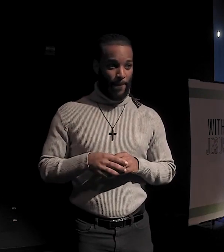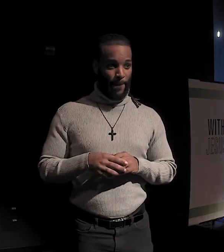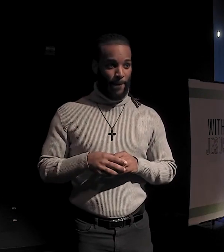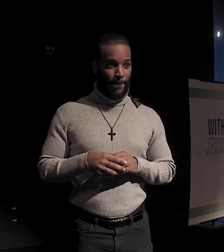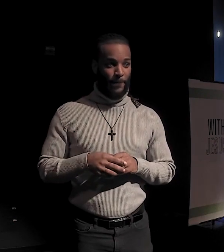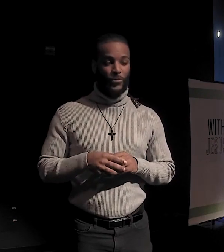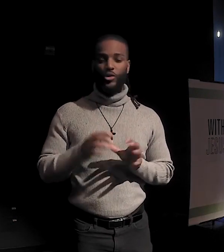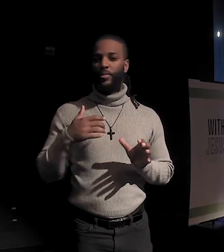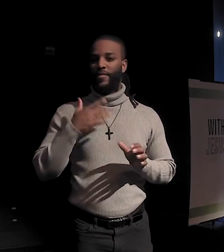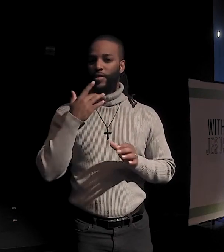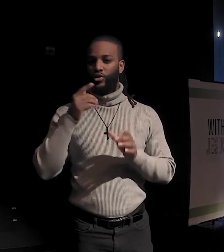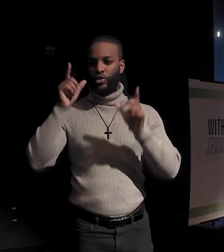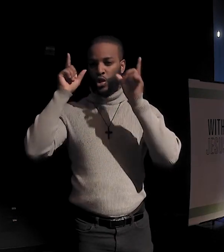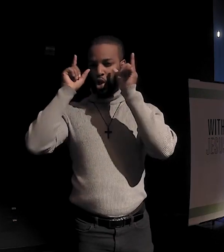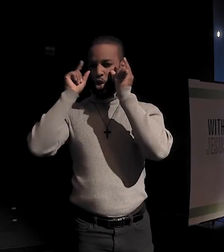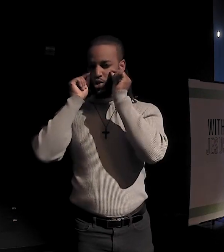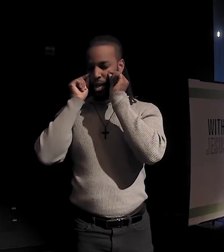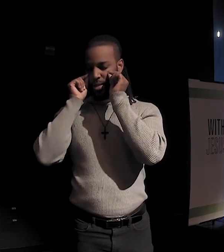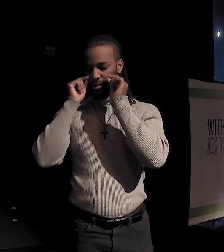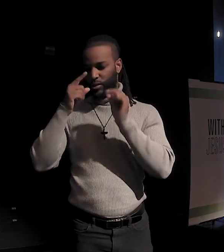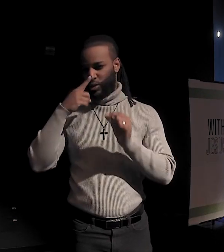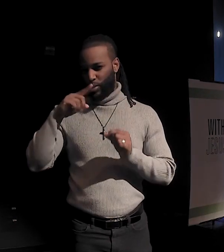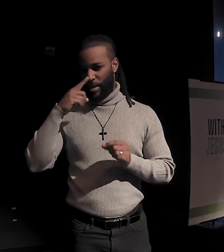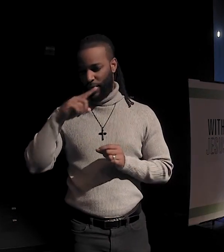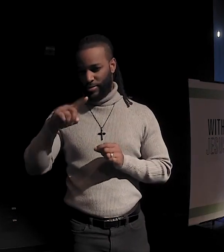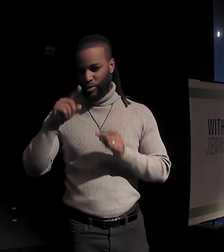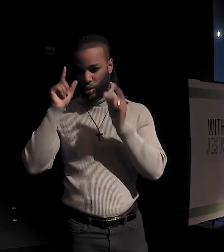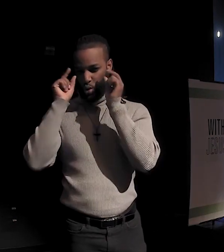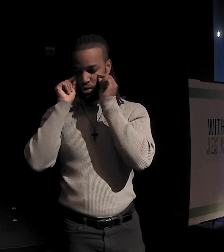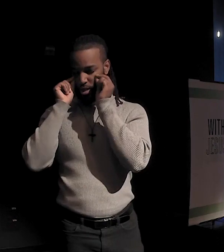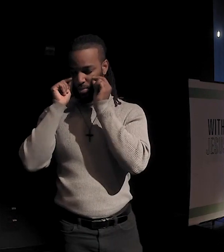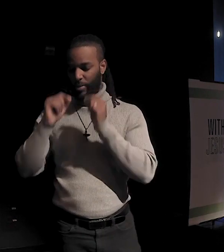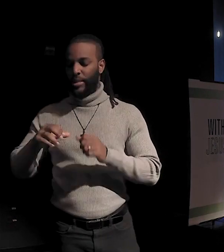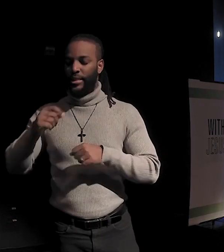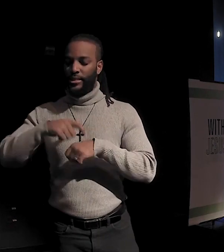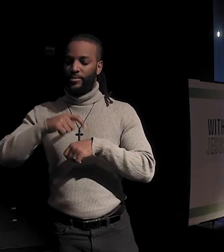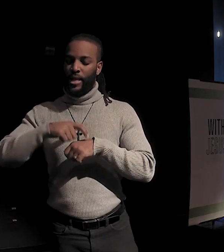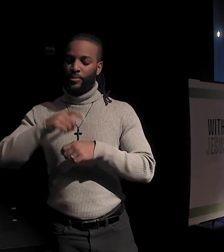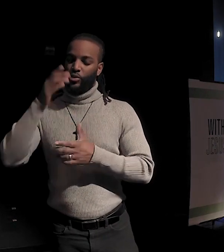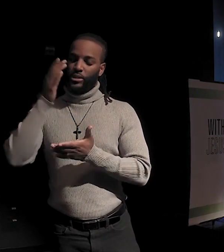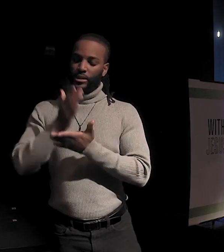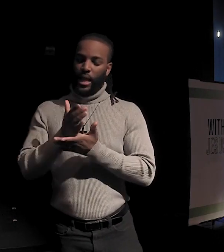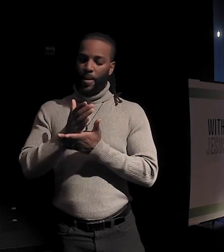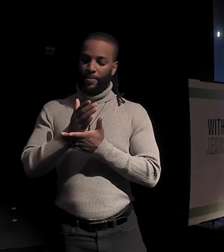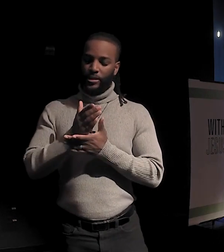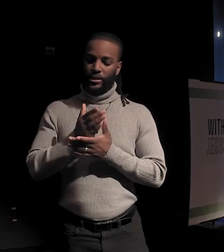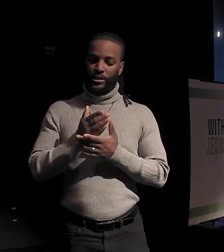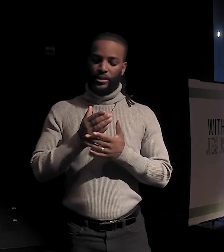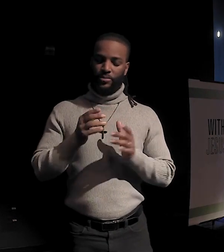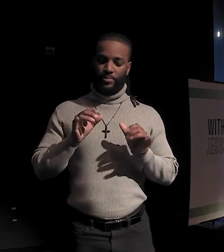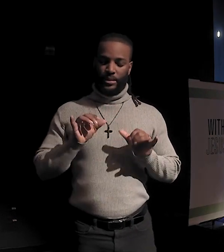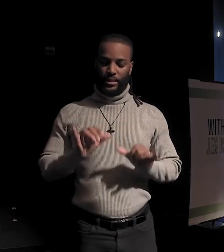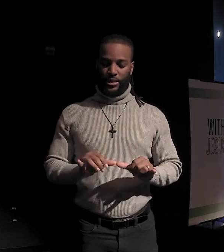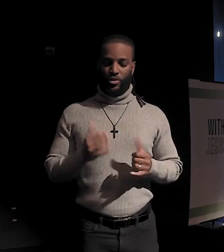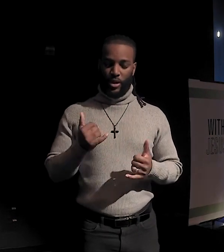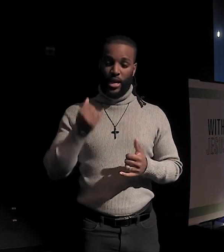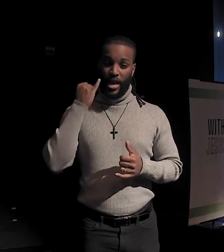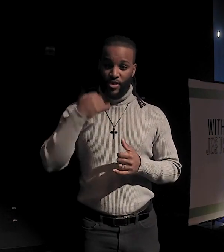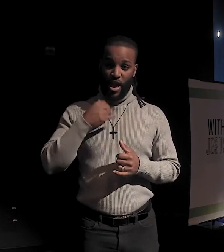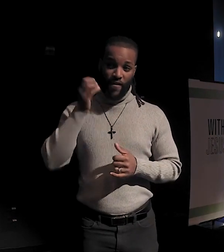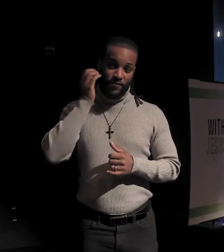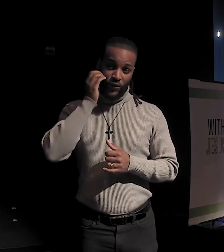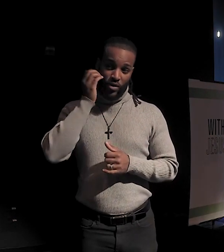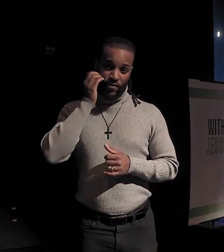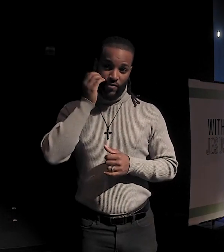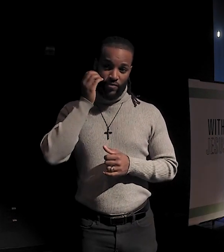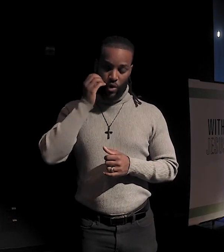Would you just do me a favor and close your eyes, would you? And we're going to take some time to stop and be still right now. And I invite you, if you got a phone on you,